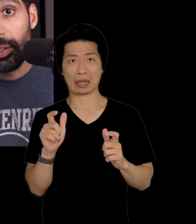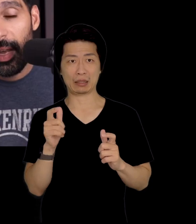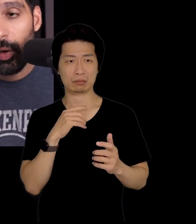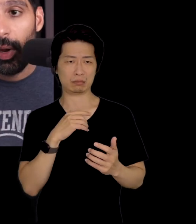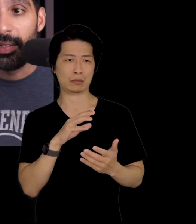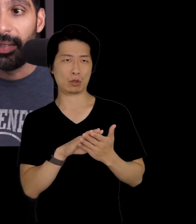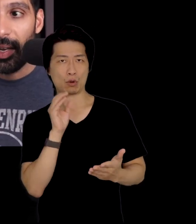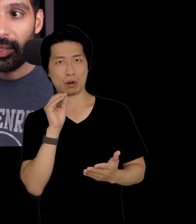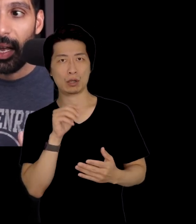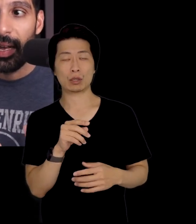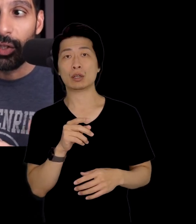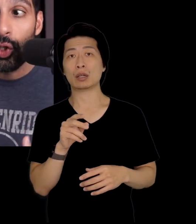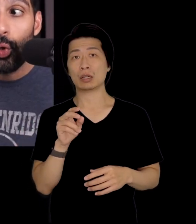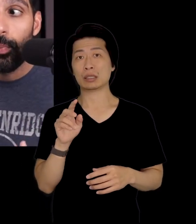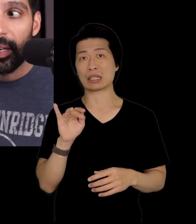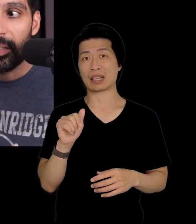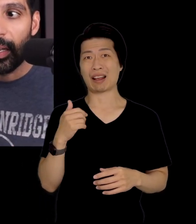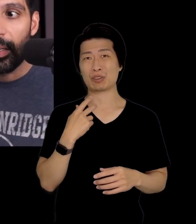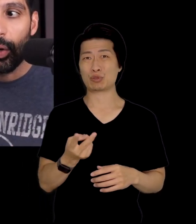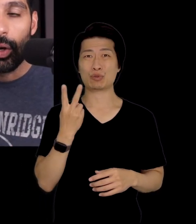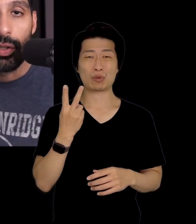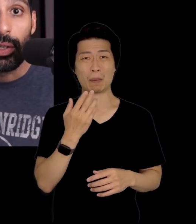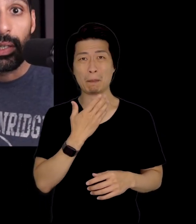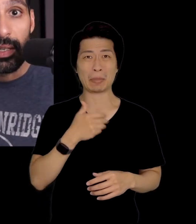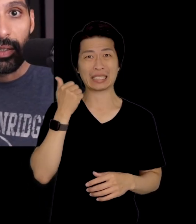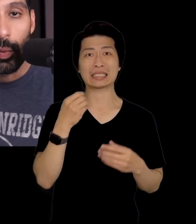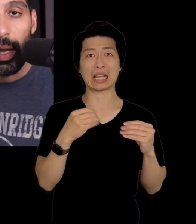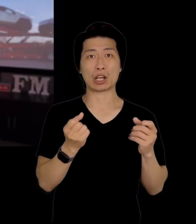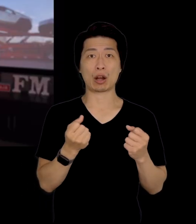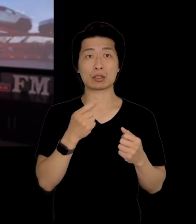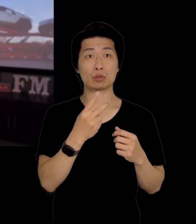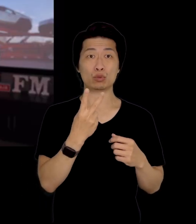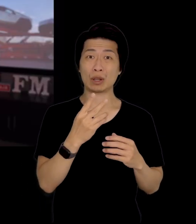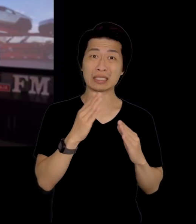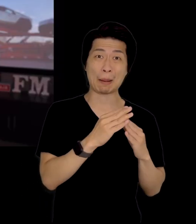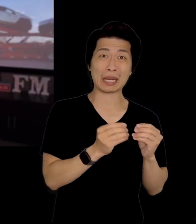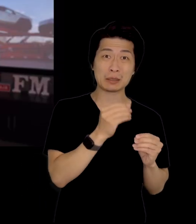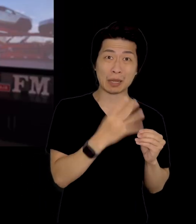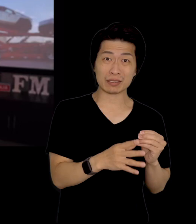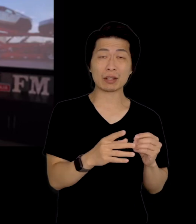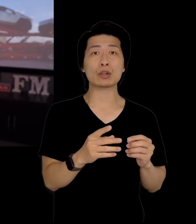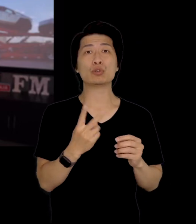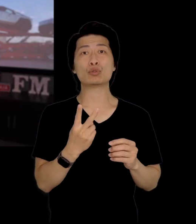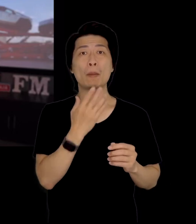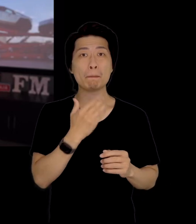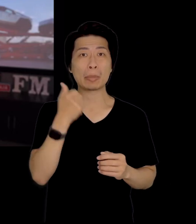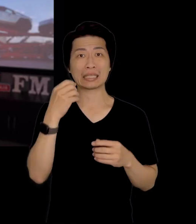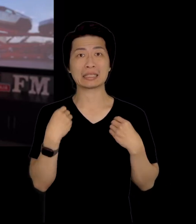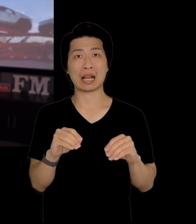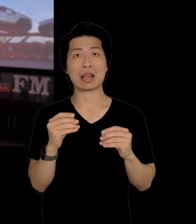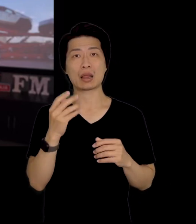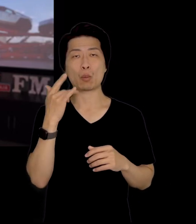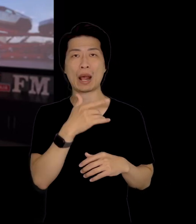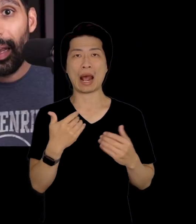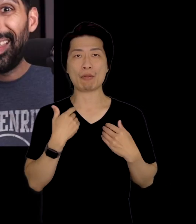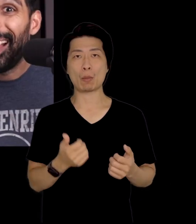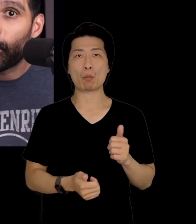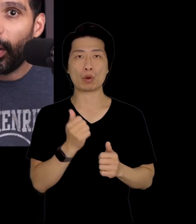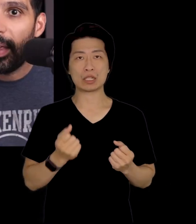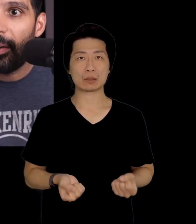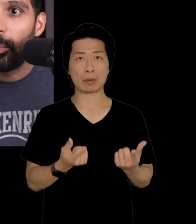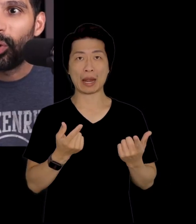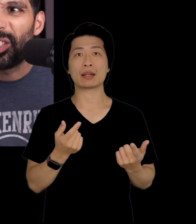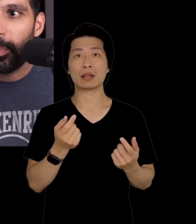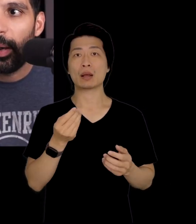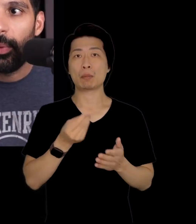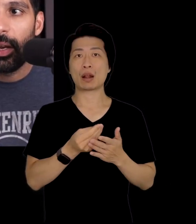major takeaway is that Tesla has the two best-selling cars on the list as well. So they have the two most expensive, yet they have the two best-selling. And that's why they